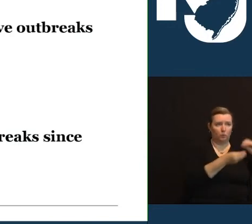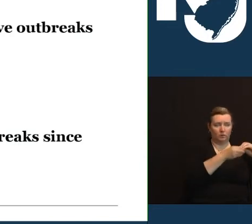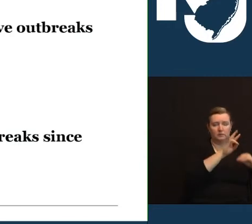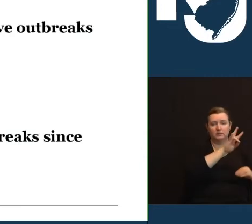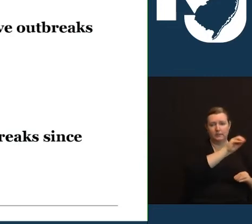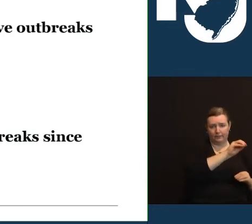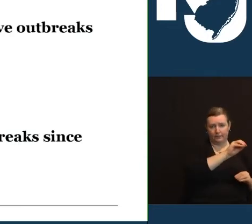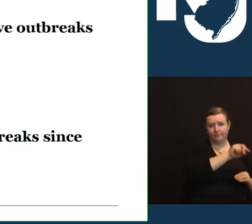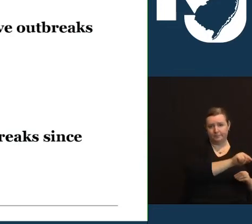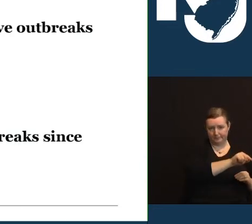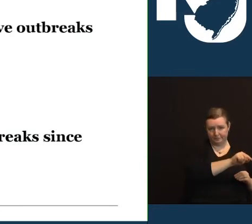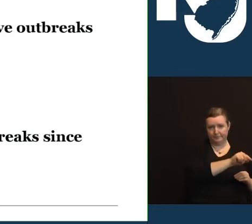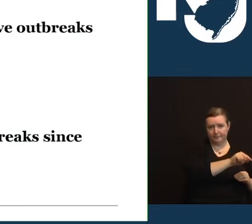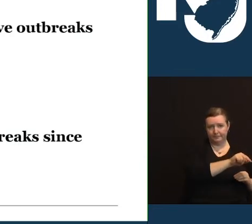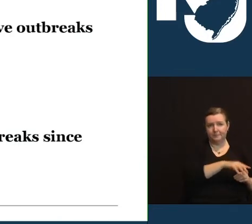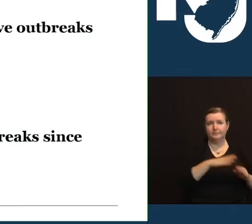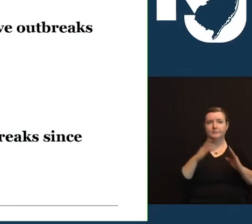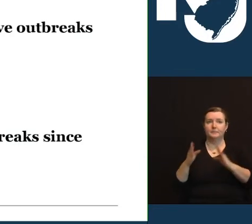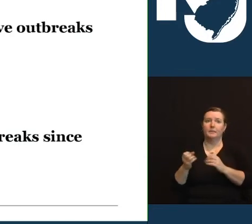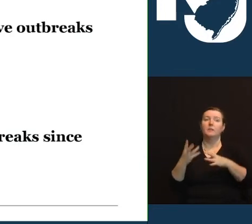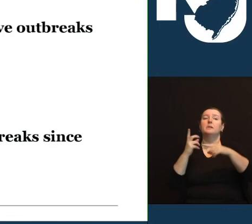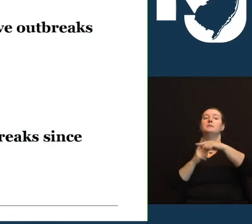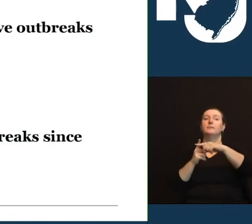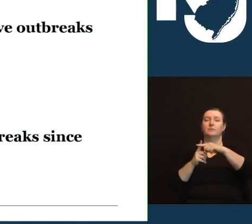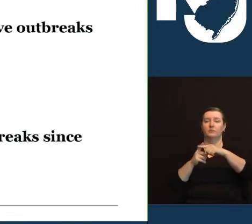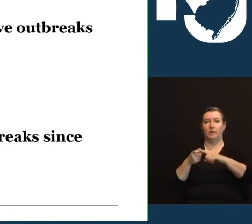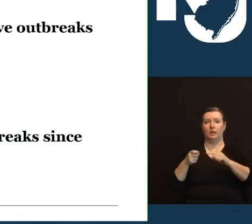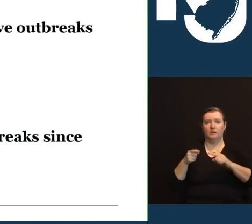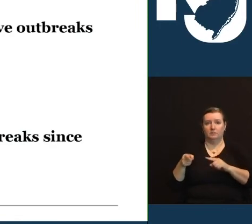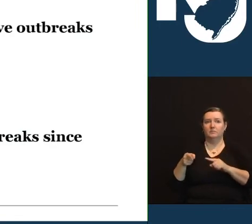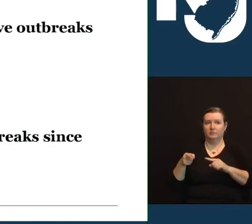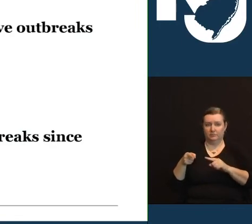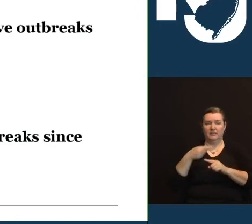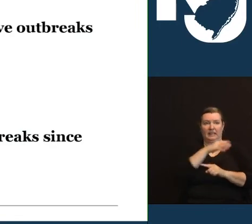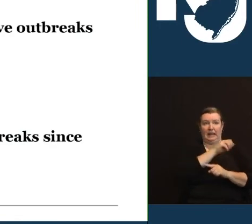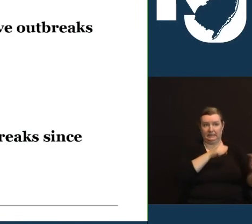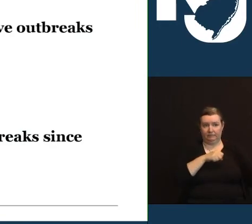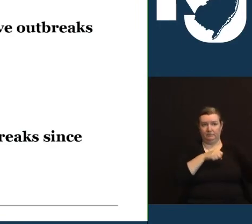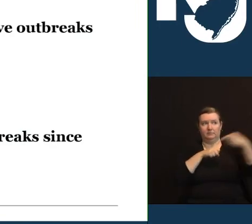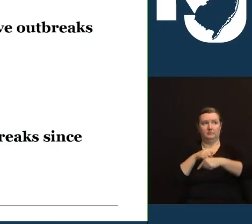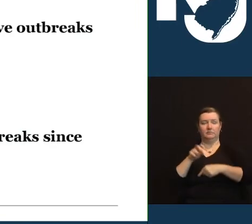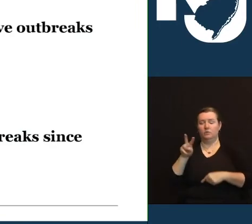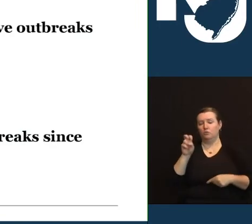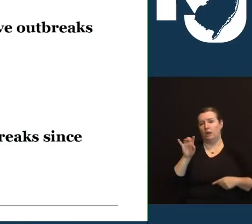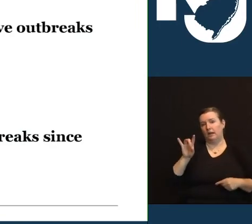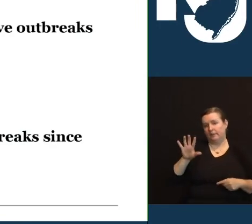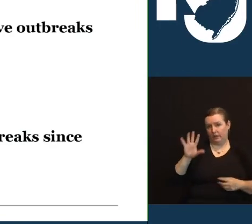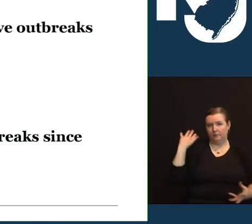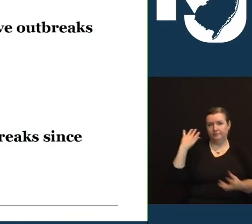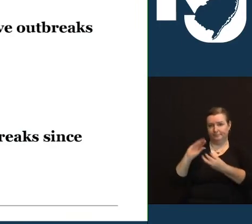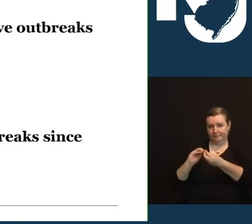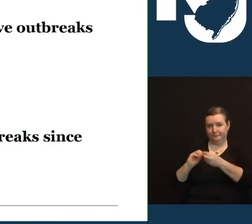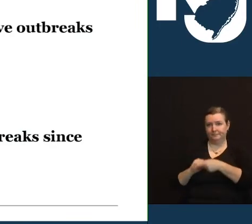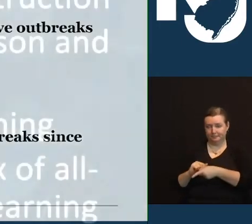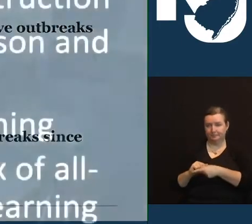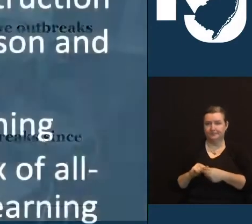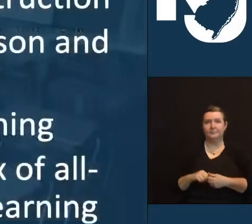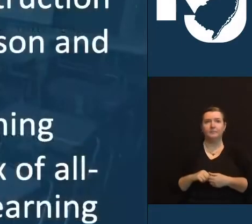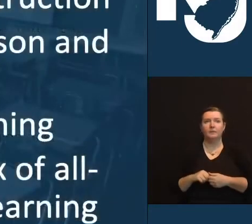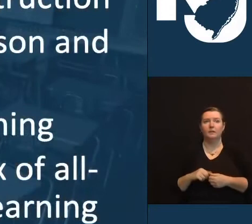transmission and a total of 285 cumulative cases. Separately, the majority of our schools continue